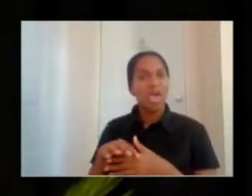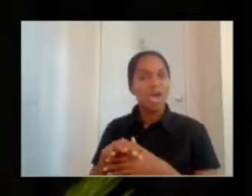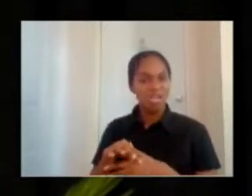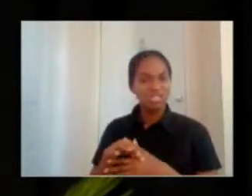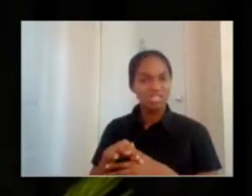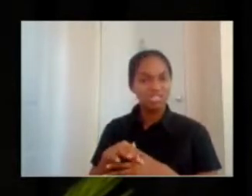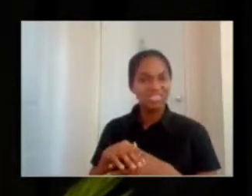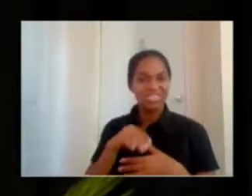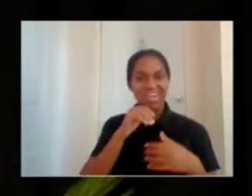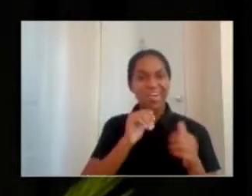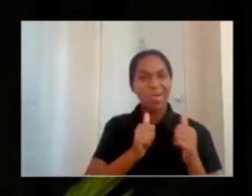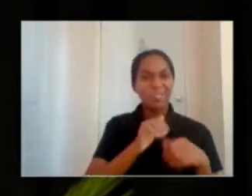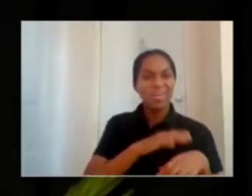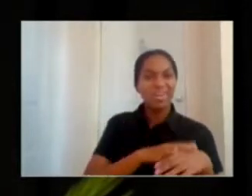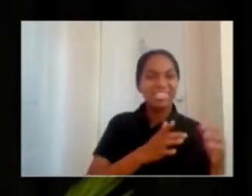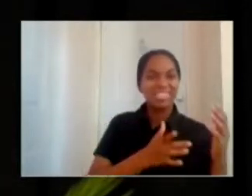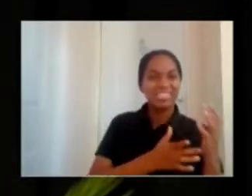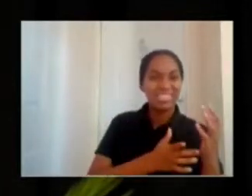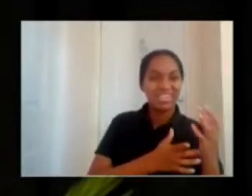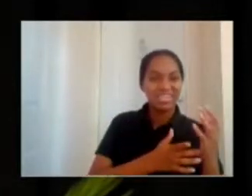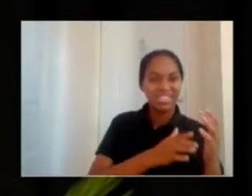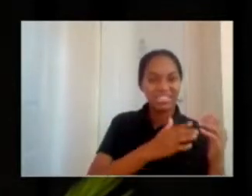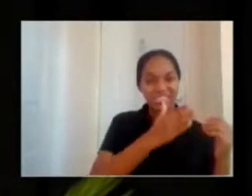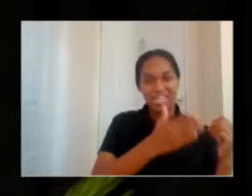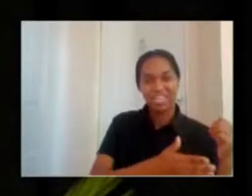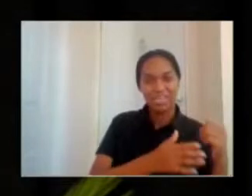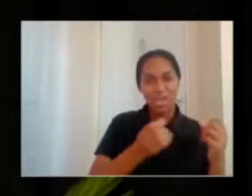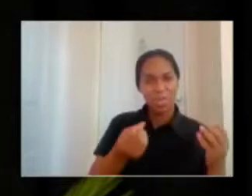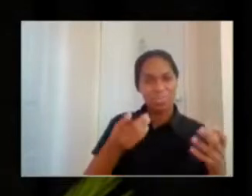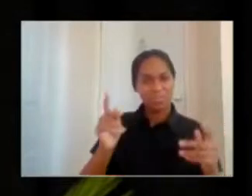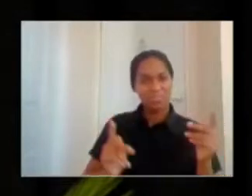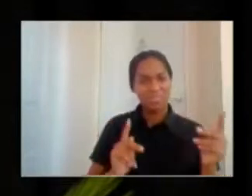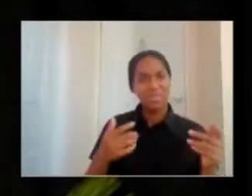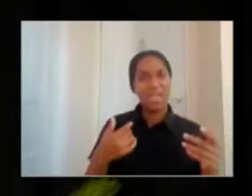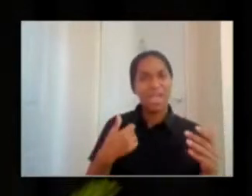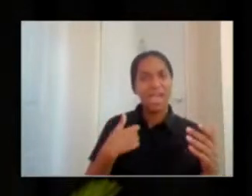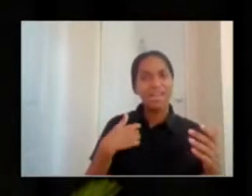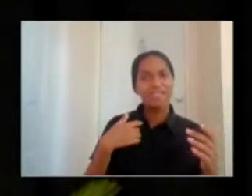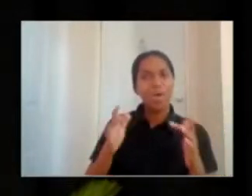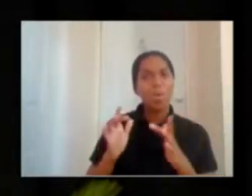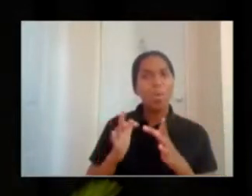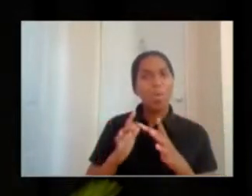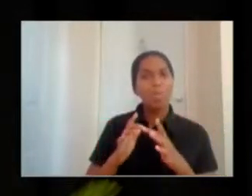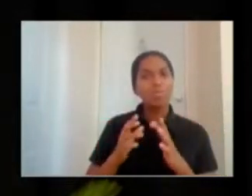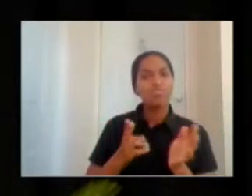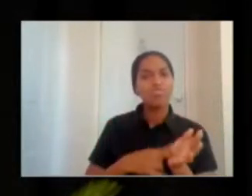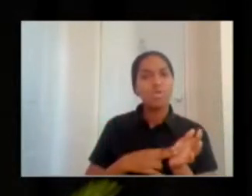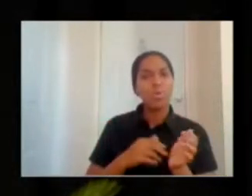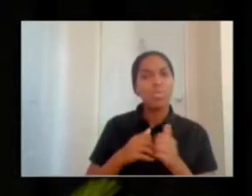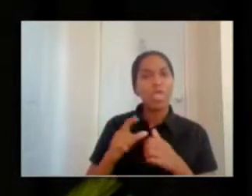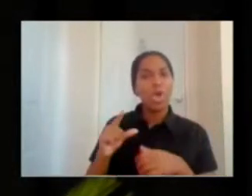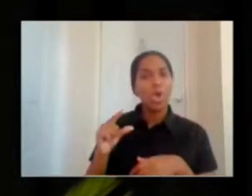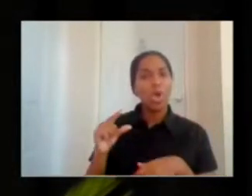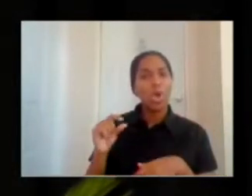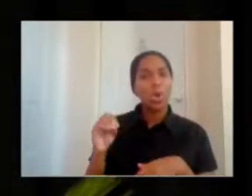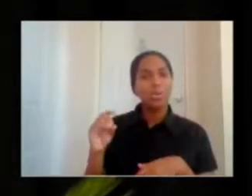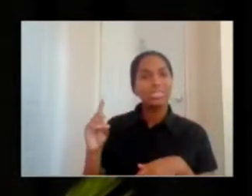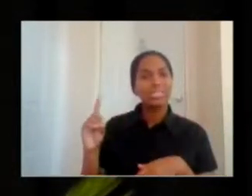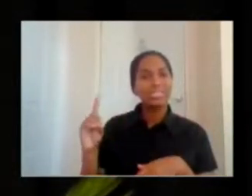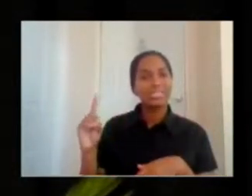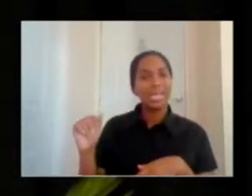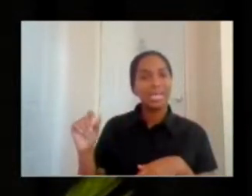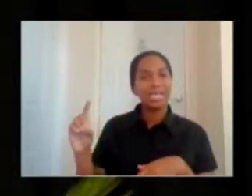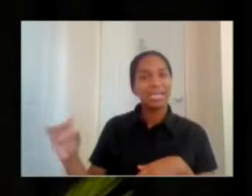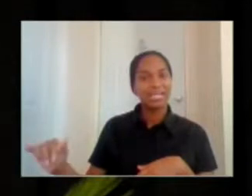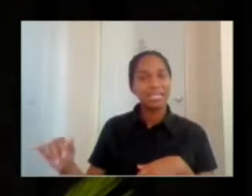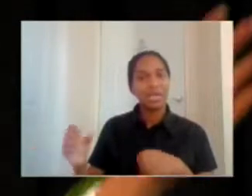Don't compete on the technical platform. I mean, how many people have a website registered with GoDaddy? How many